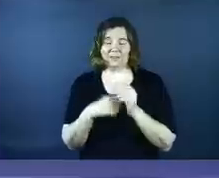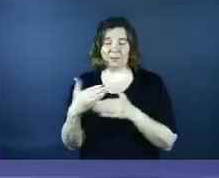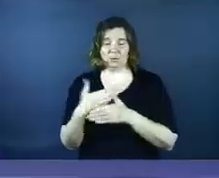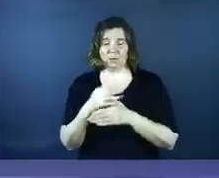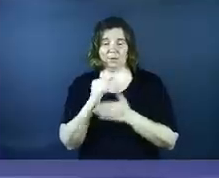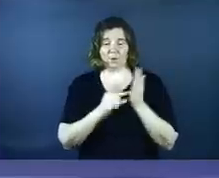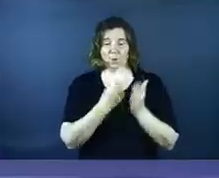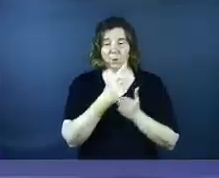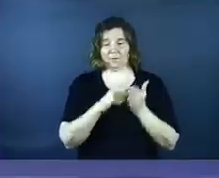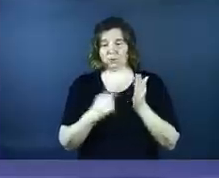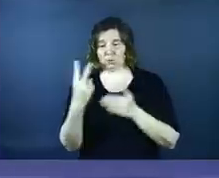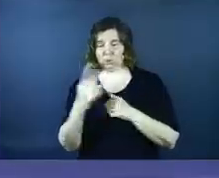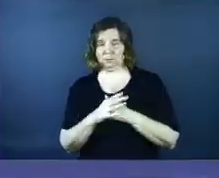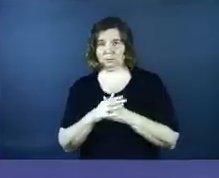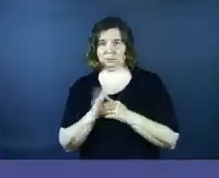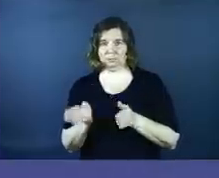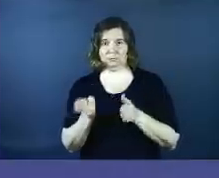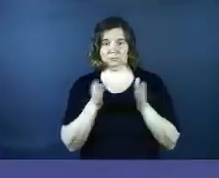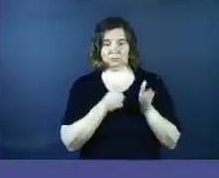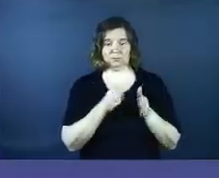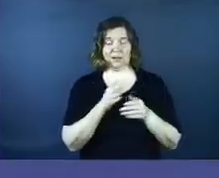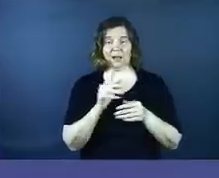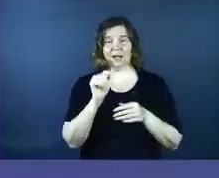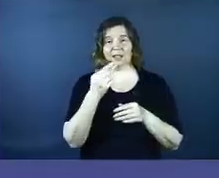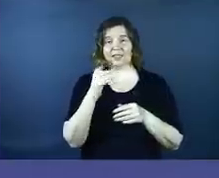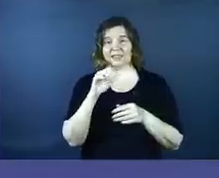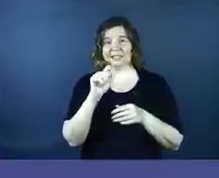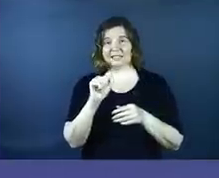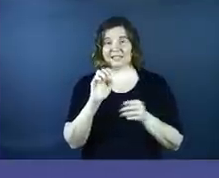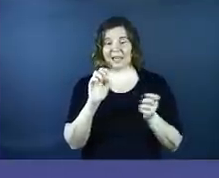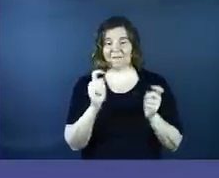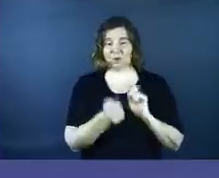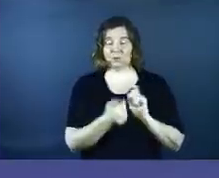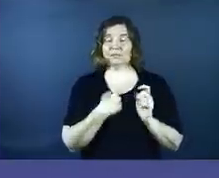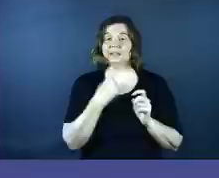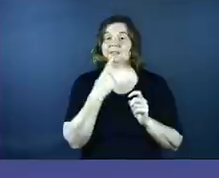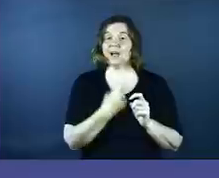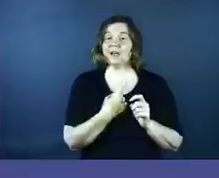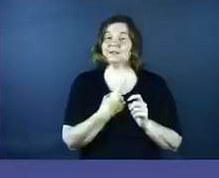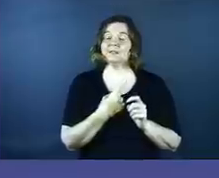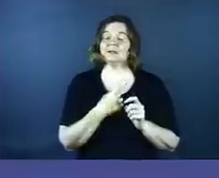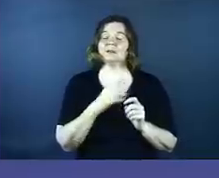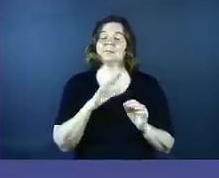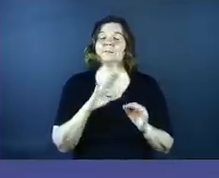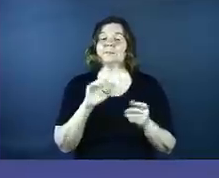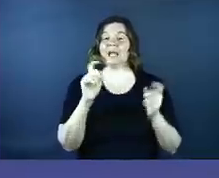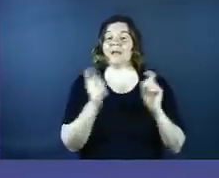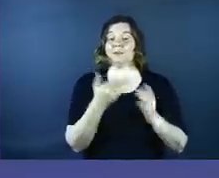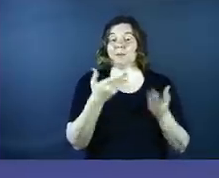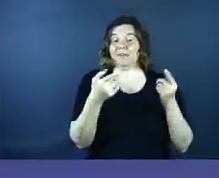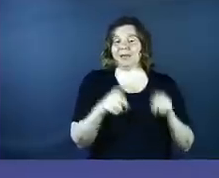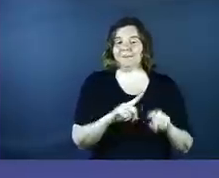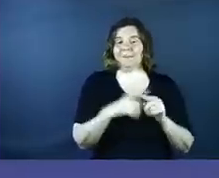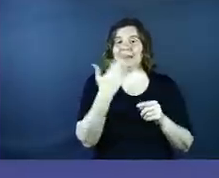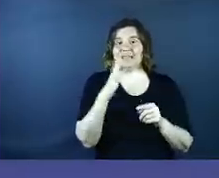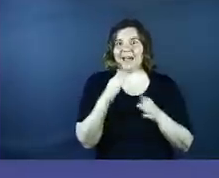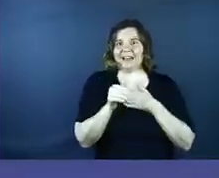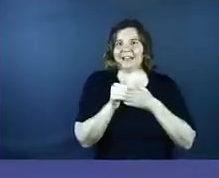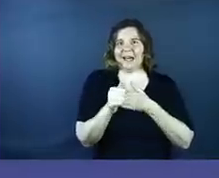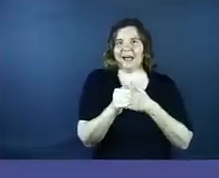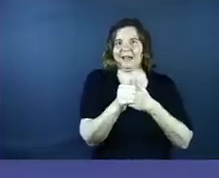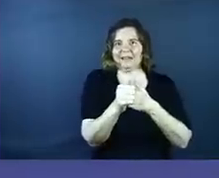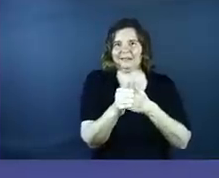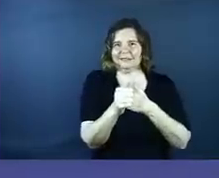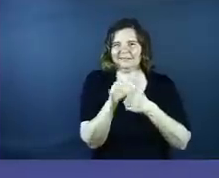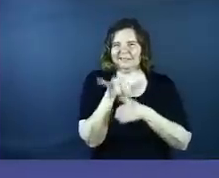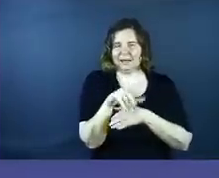verse 1 and verse 2 in Genesis. A theistic evolution that says that the evolution may have happened, but God guided the whole